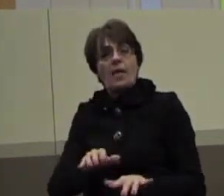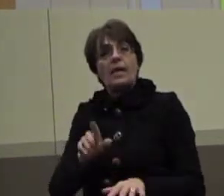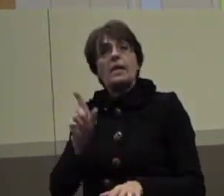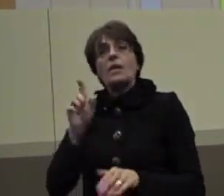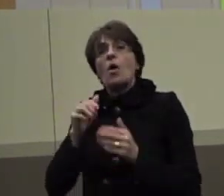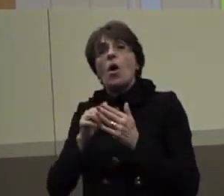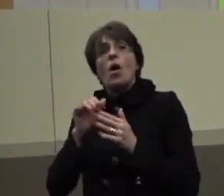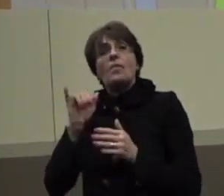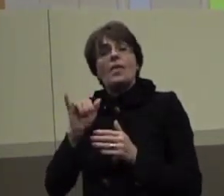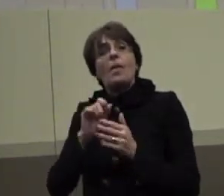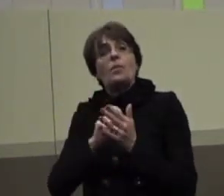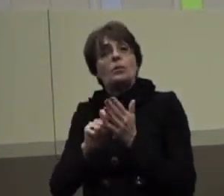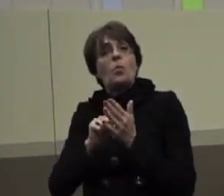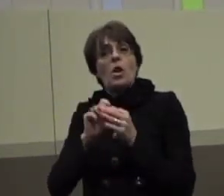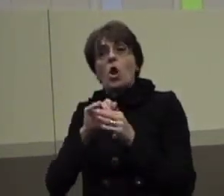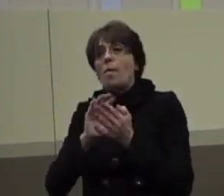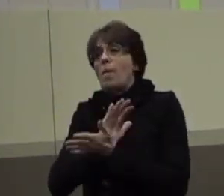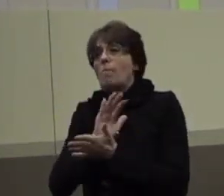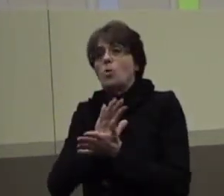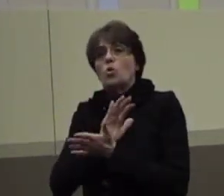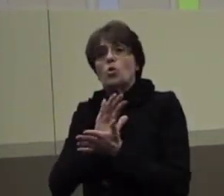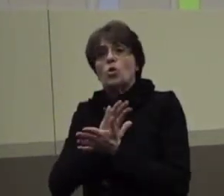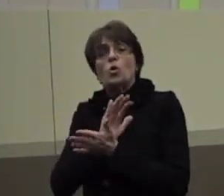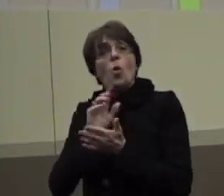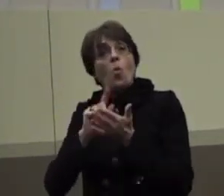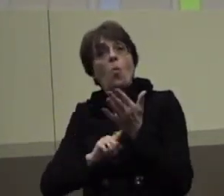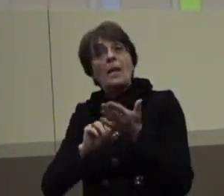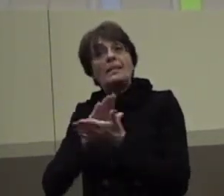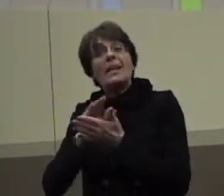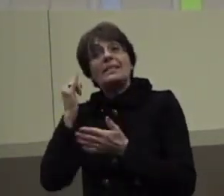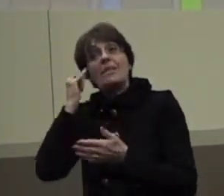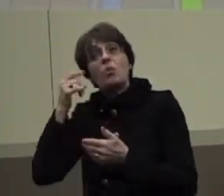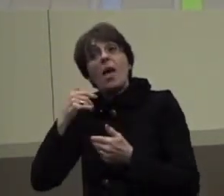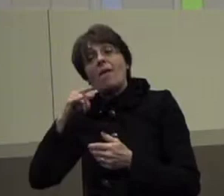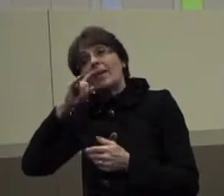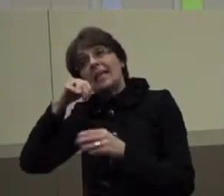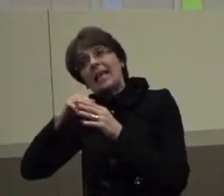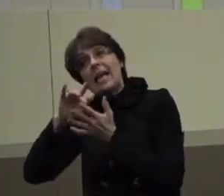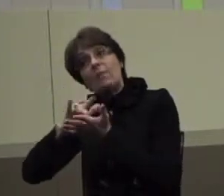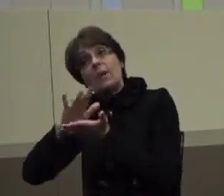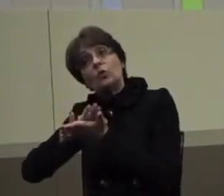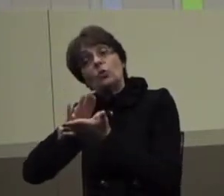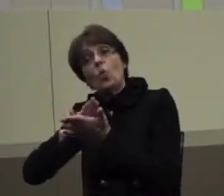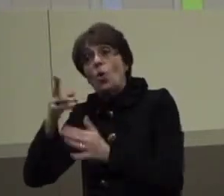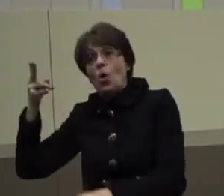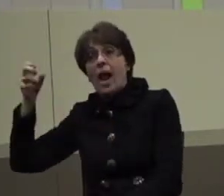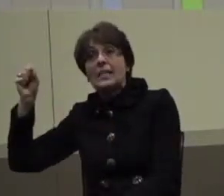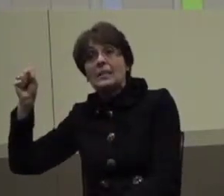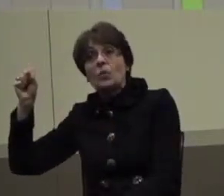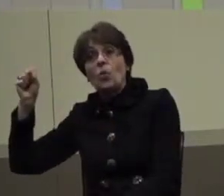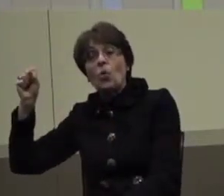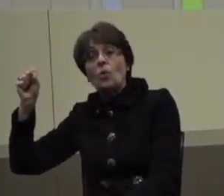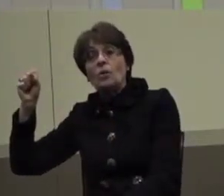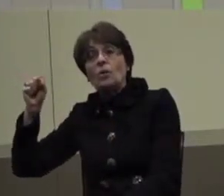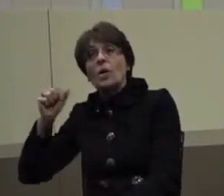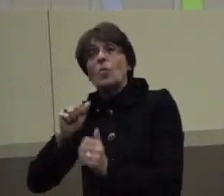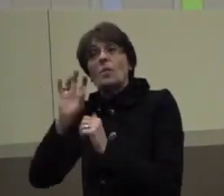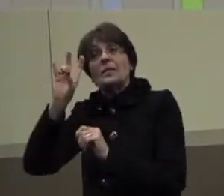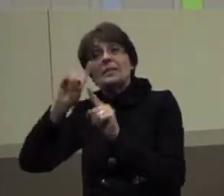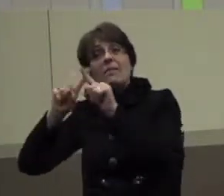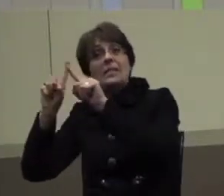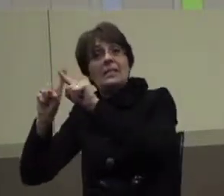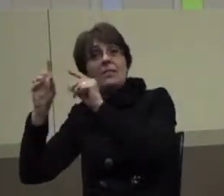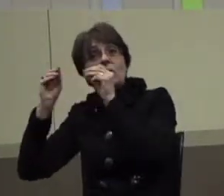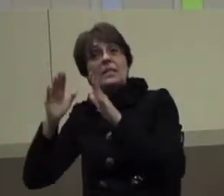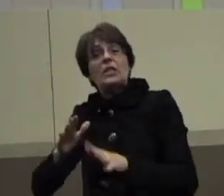of this was just written on a sheet of paper. What's nice is if you have a kid in middle school or high school who has 7 different teachers,